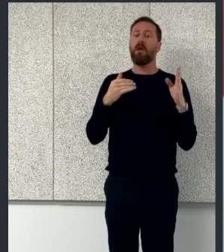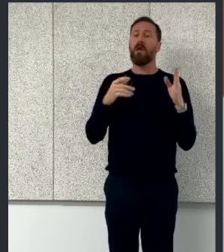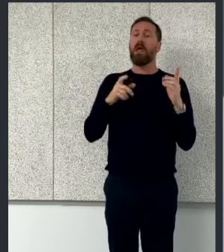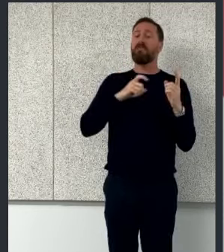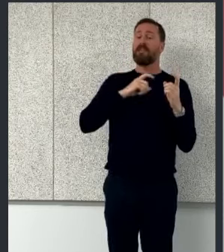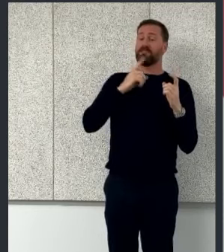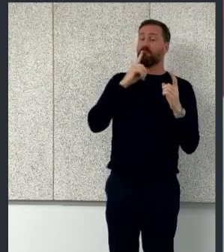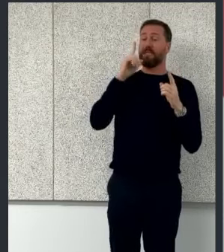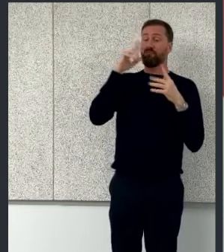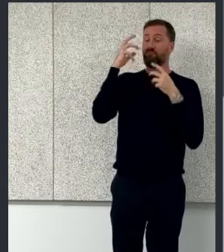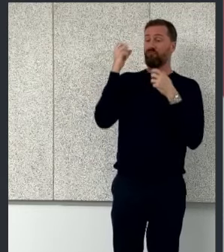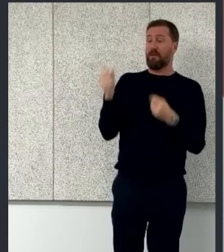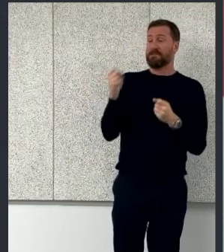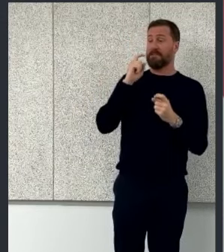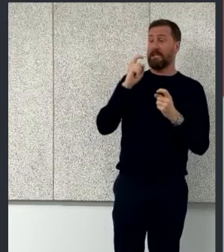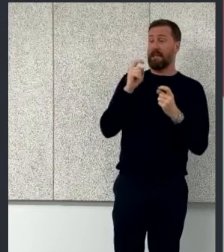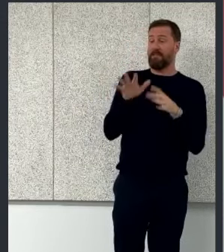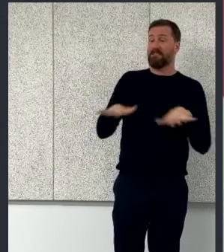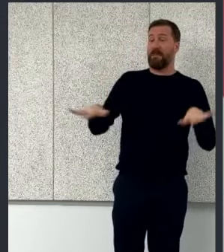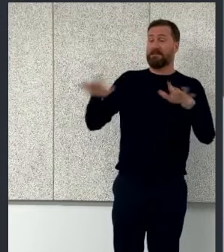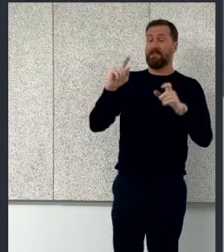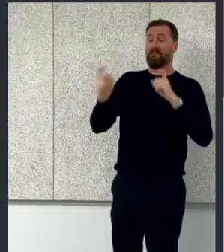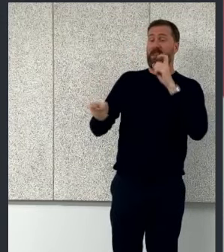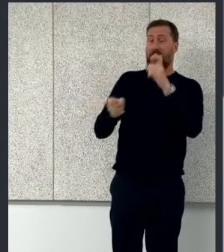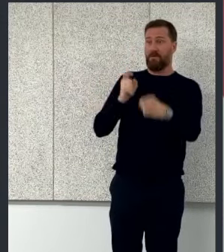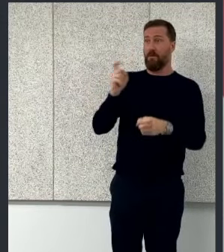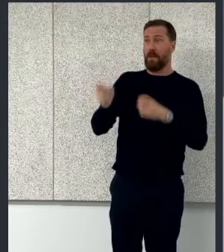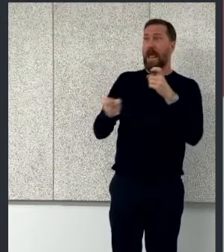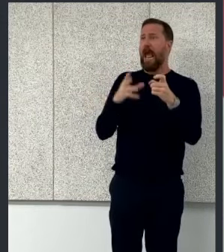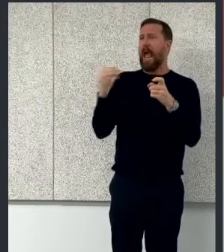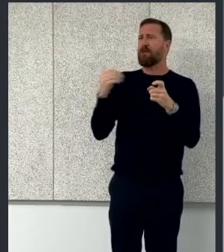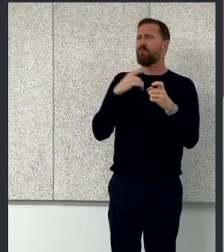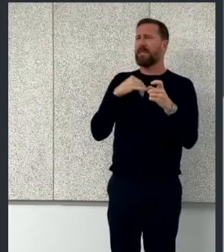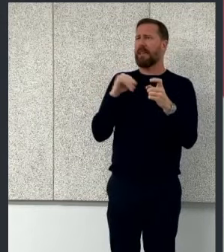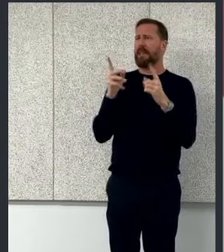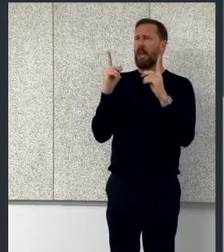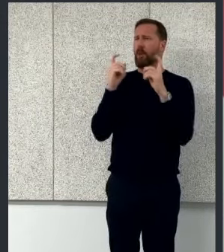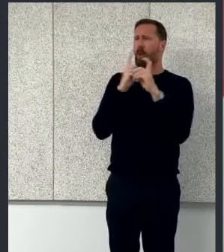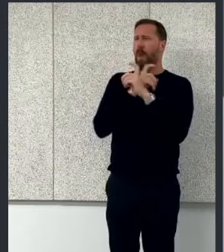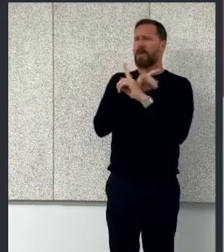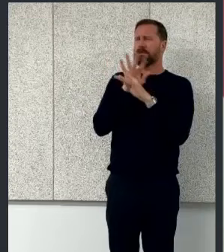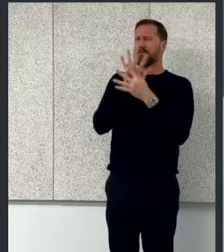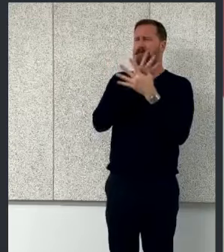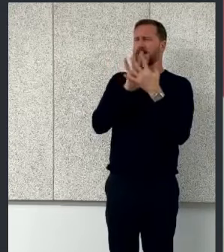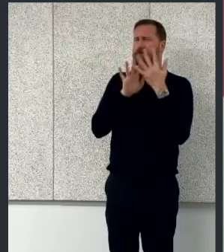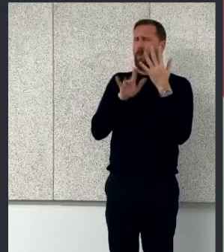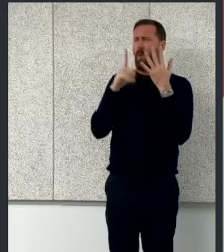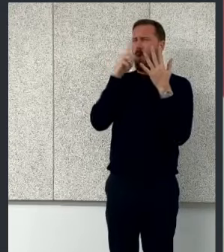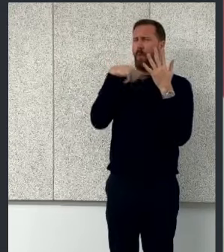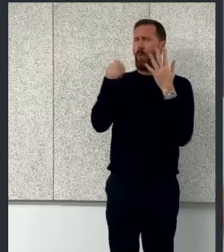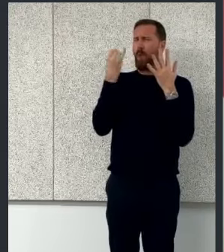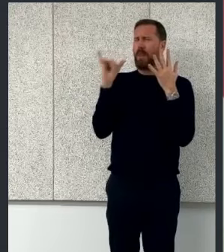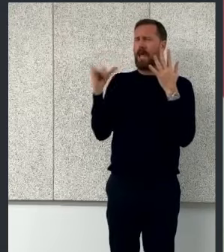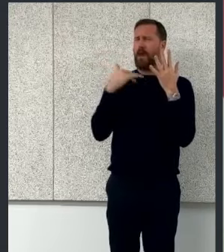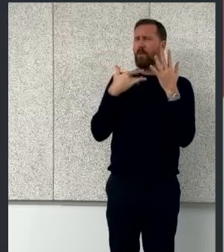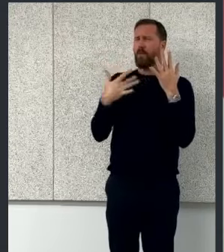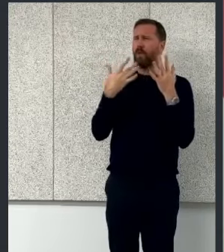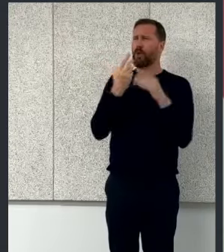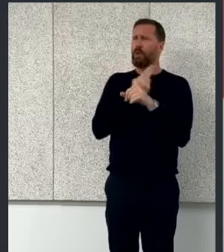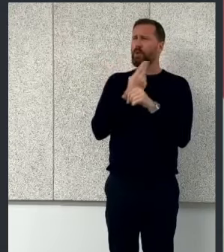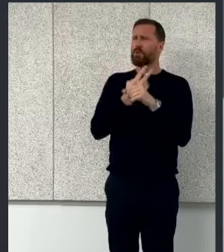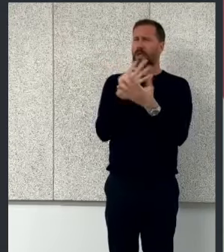philanthropy. And then also the nuances of what that really looks like when we are looking for leverage, when we have trustees